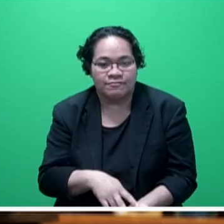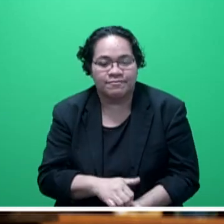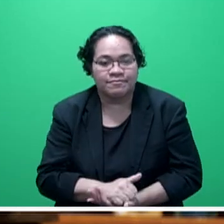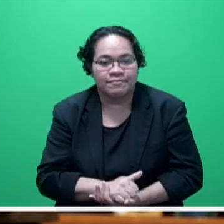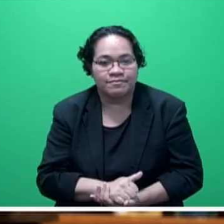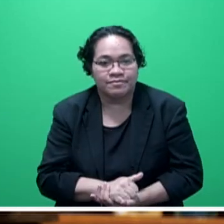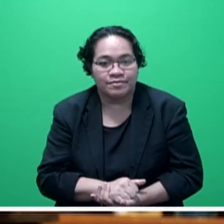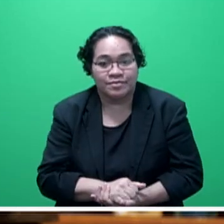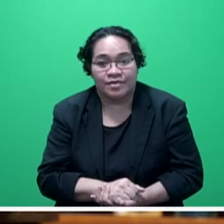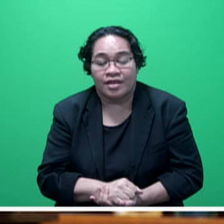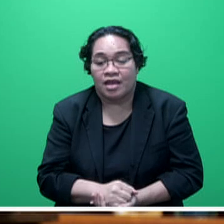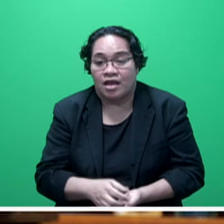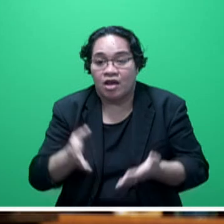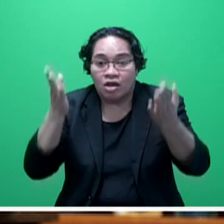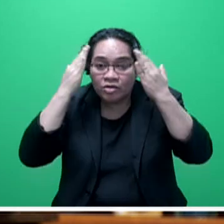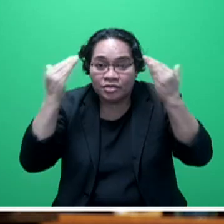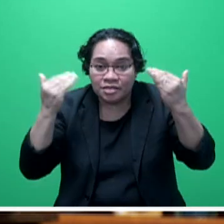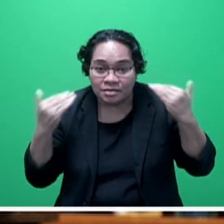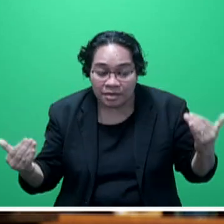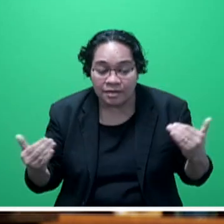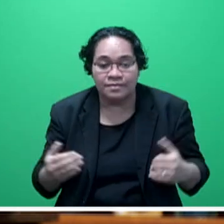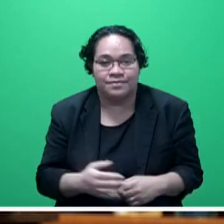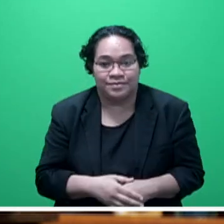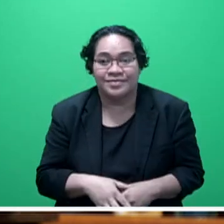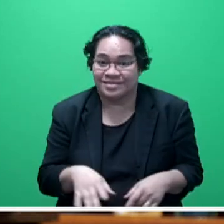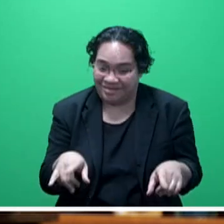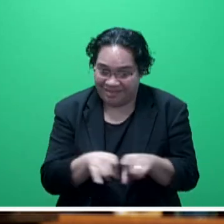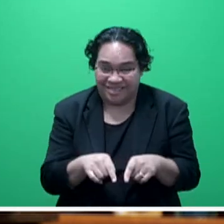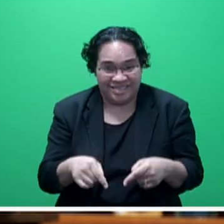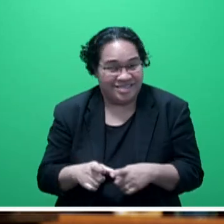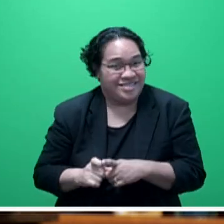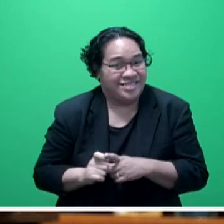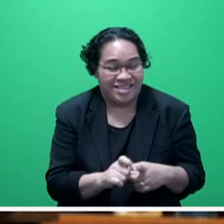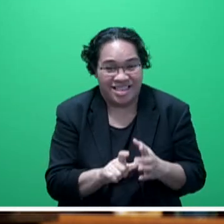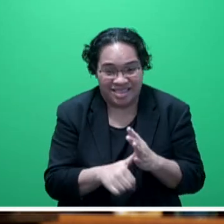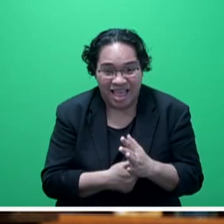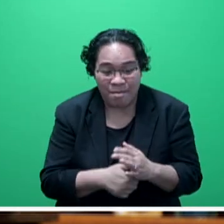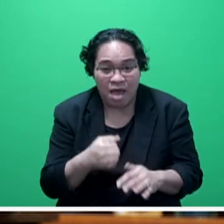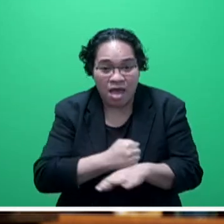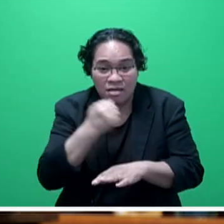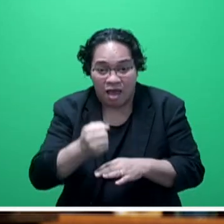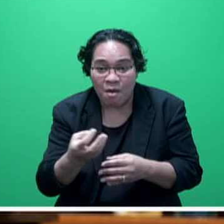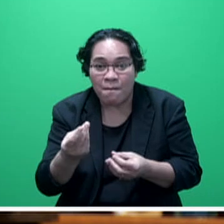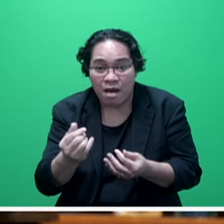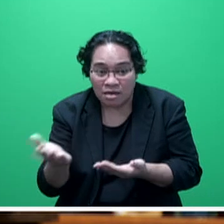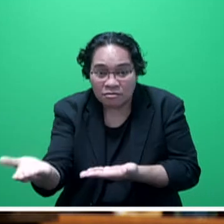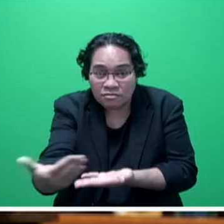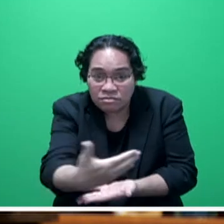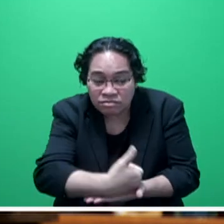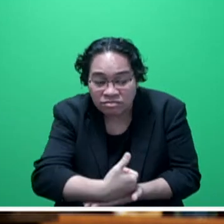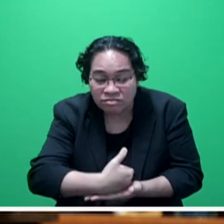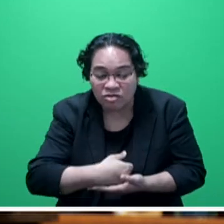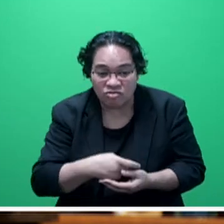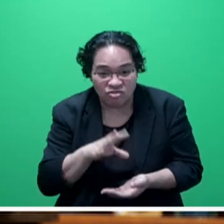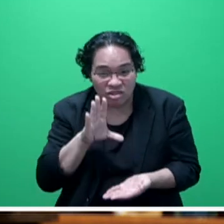Honourable Speaker, say, even during these trying times when government revenue has reduced, tax reduction on more